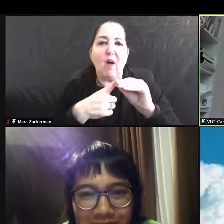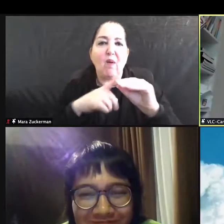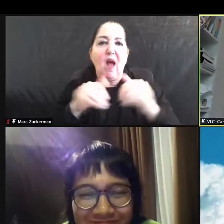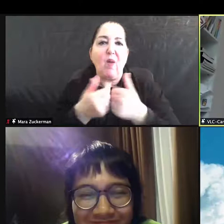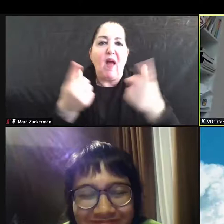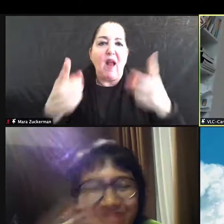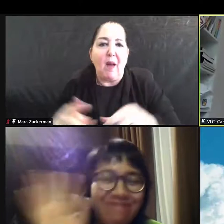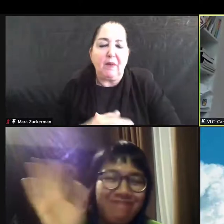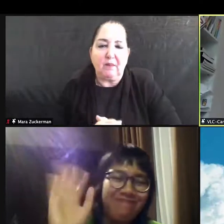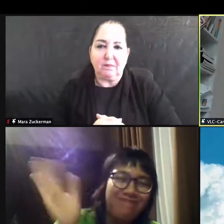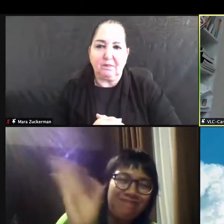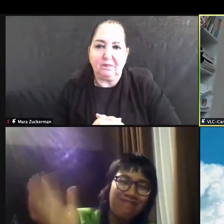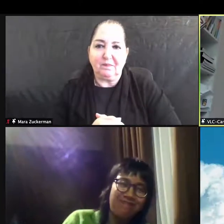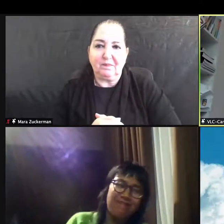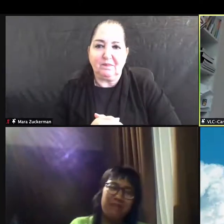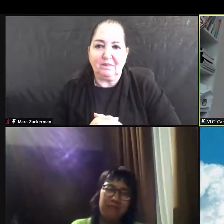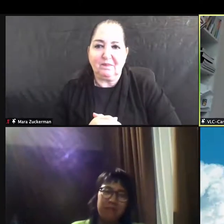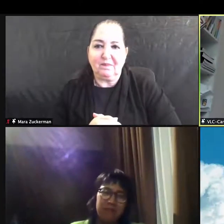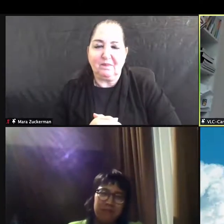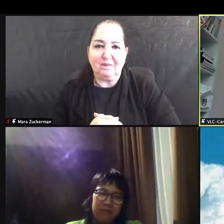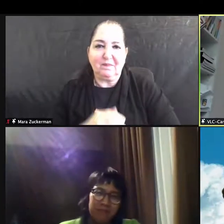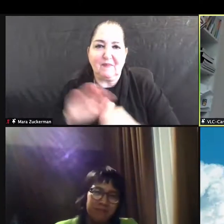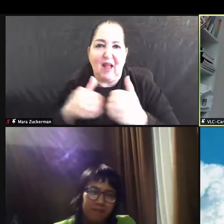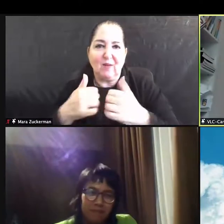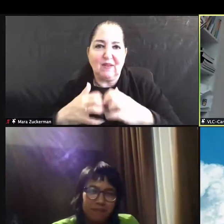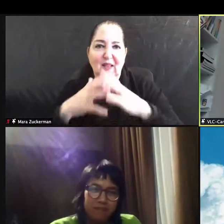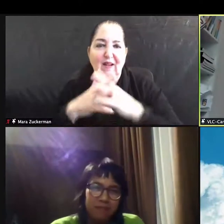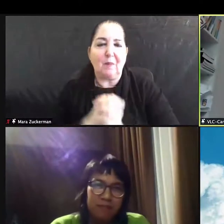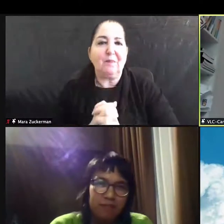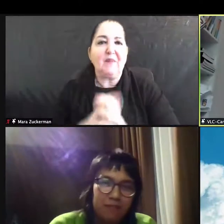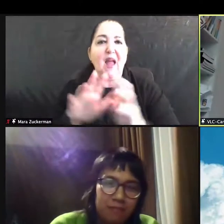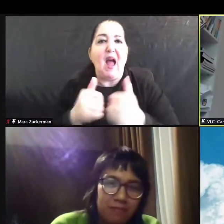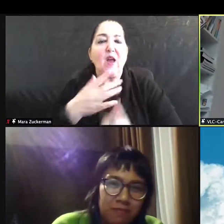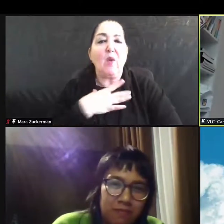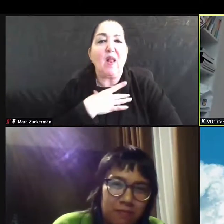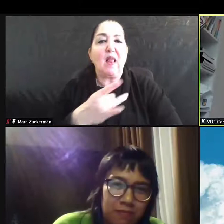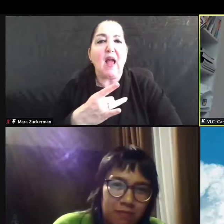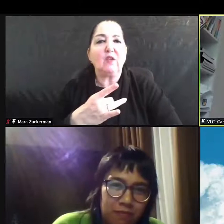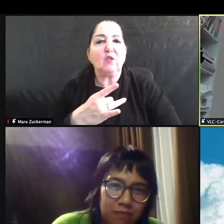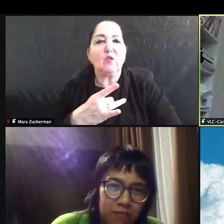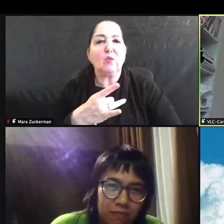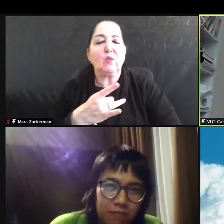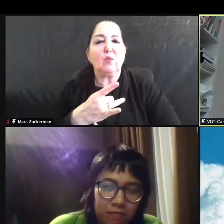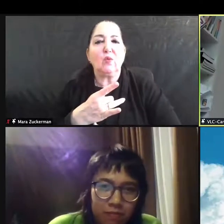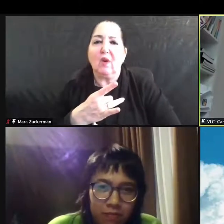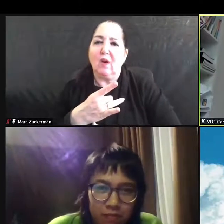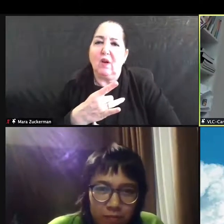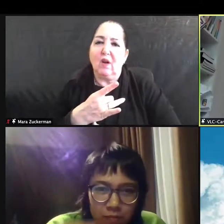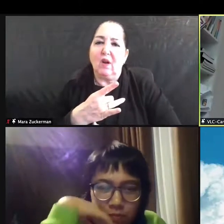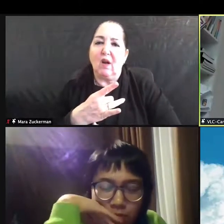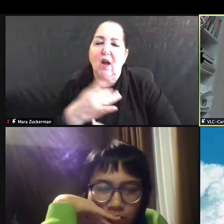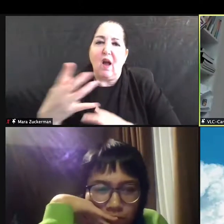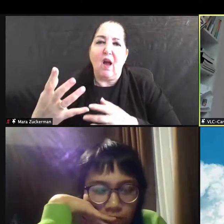Gesidia. Hi, Farid. And how you would like to contextualize it for the purposes of the panel. And then we're